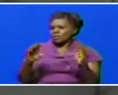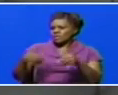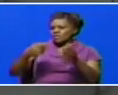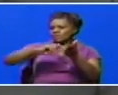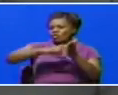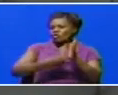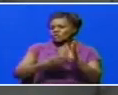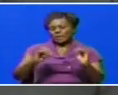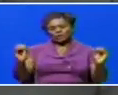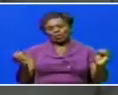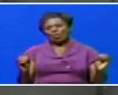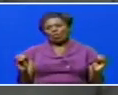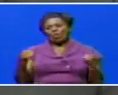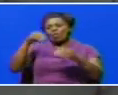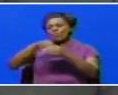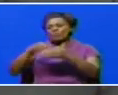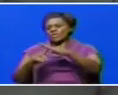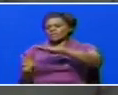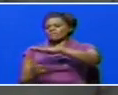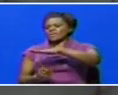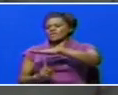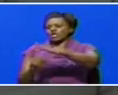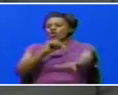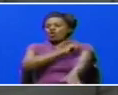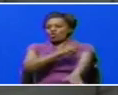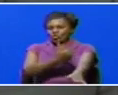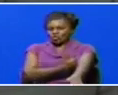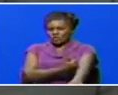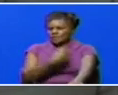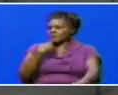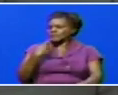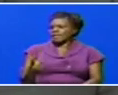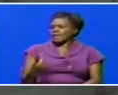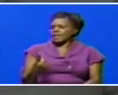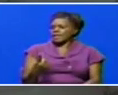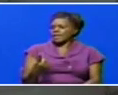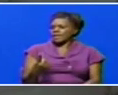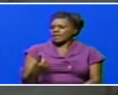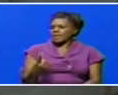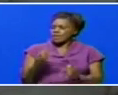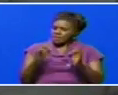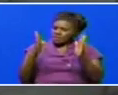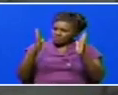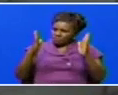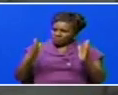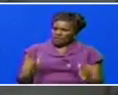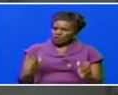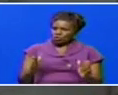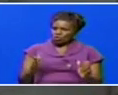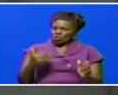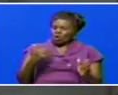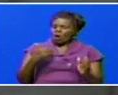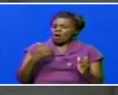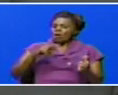contract in the ministry. That is now. And we have given authorities, our agencies, that kind of instructions. If somebody has a pending contract or